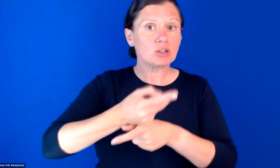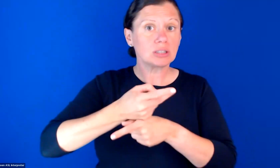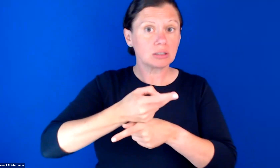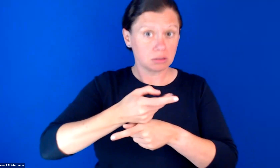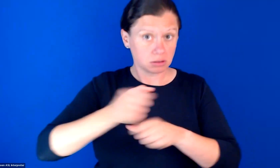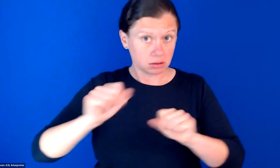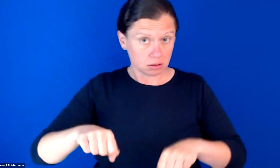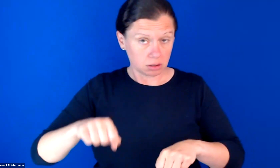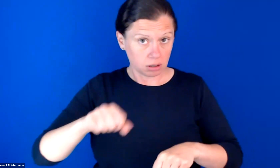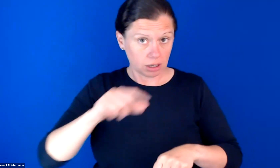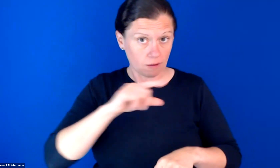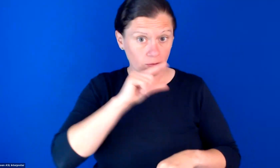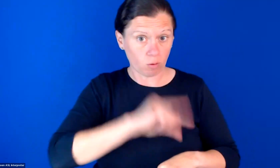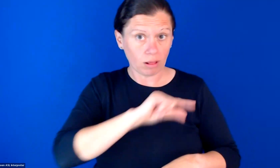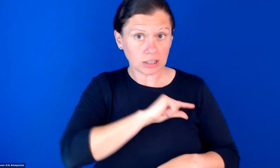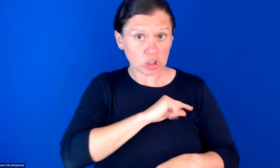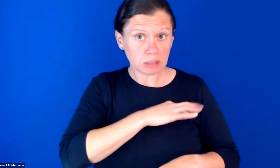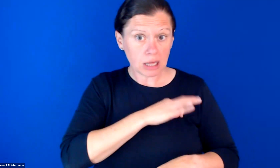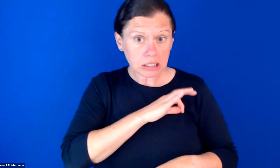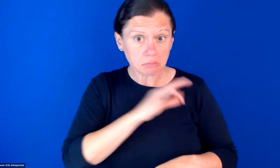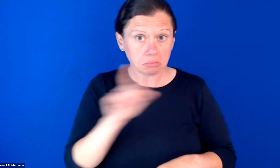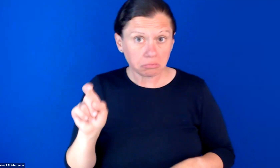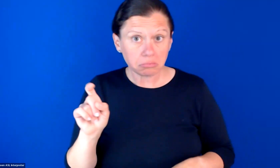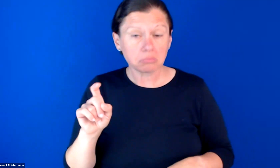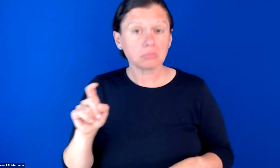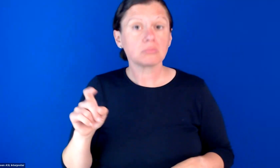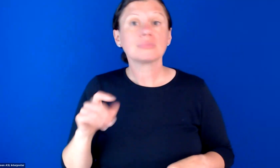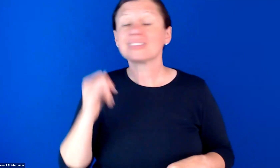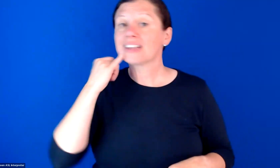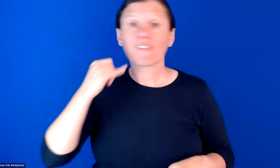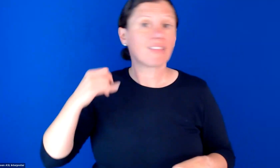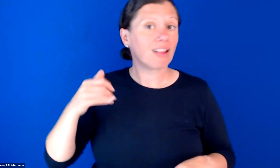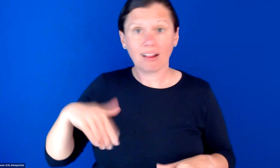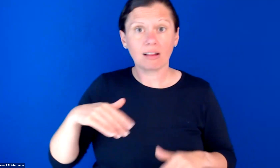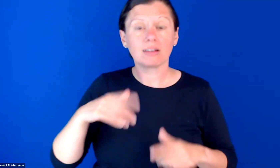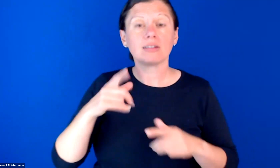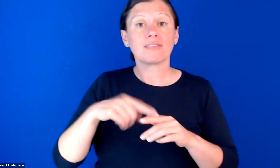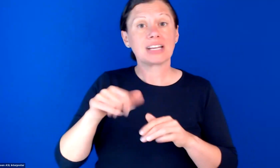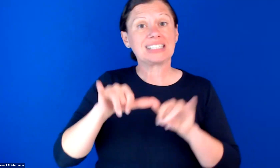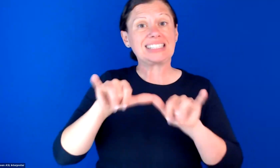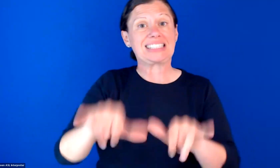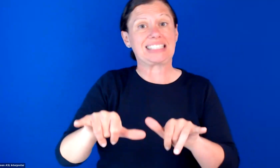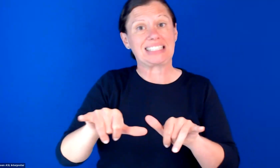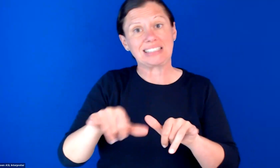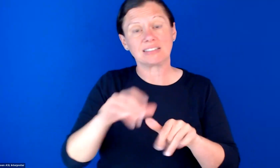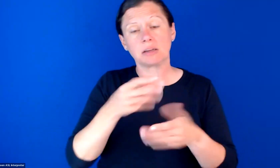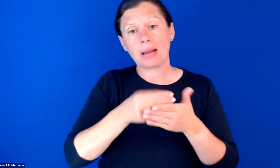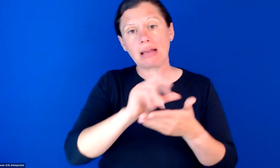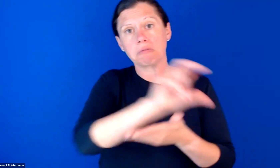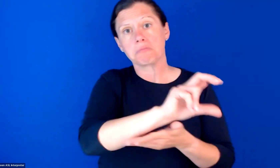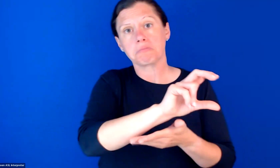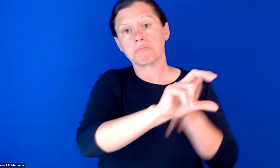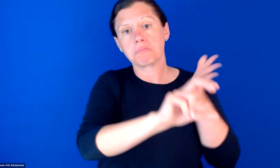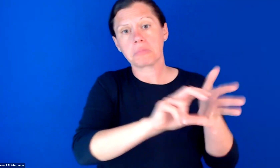benefit. And if not, those funds remain in the account and support the program in the